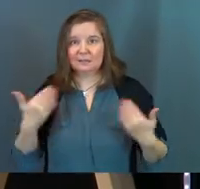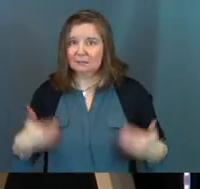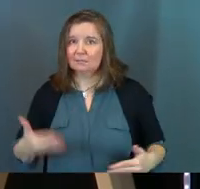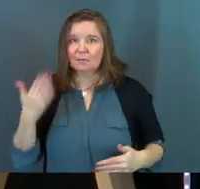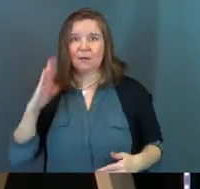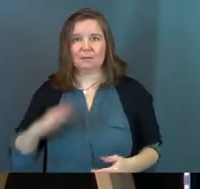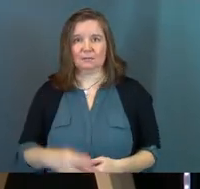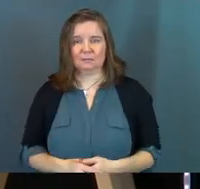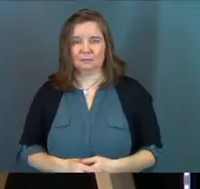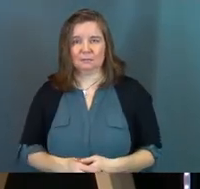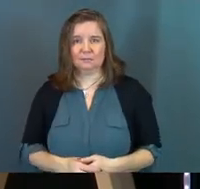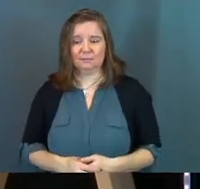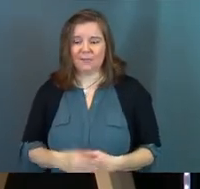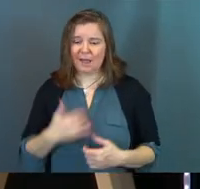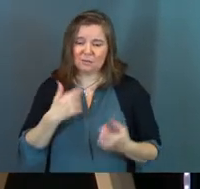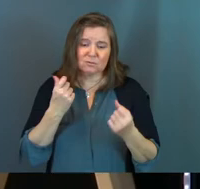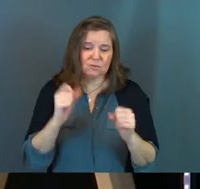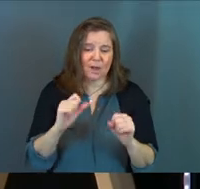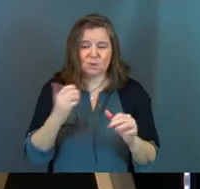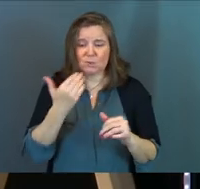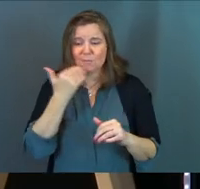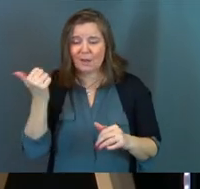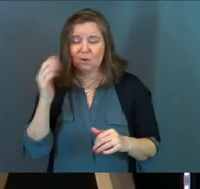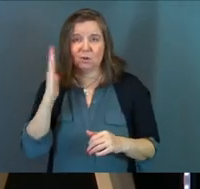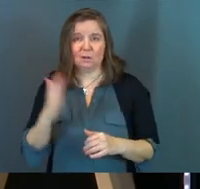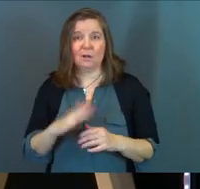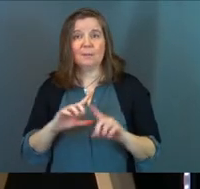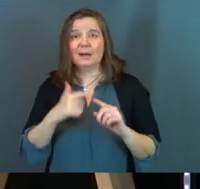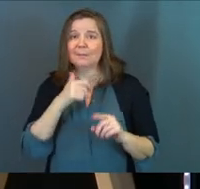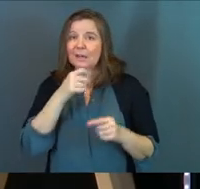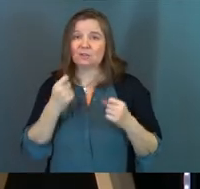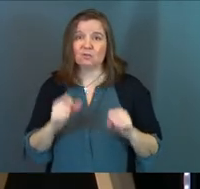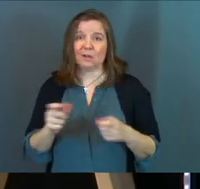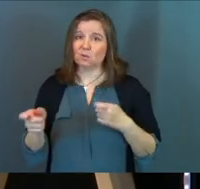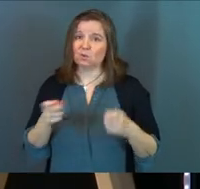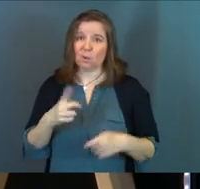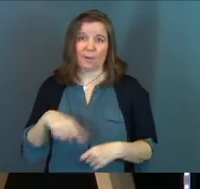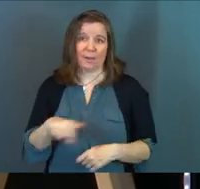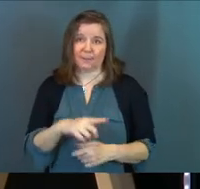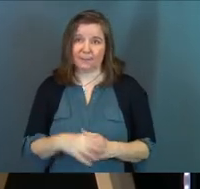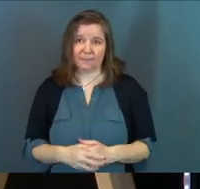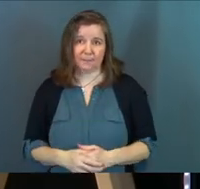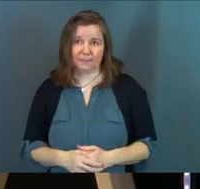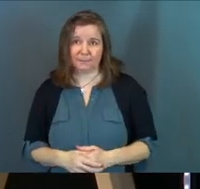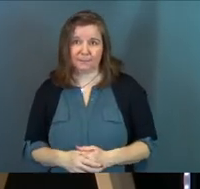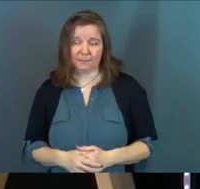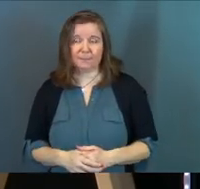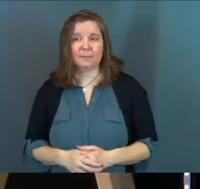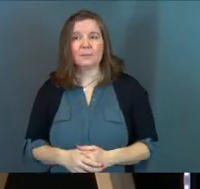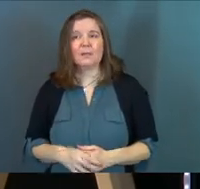slate, God. I'll try to do better, but I'm not going to try to control them.